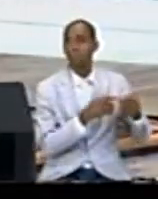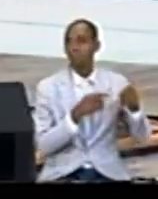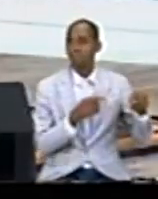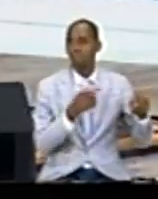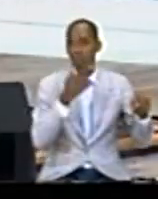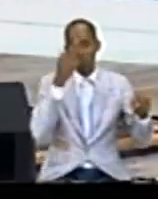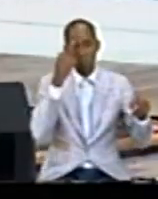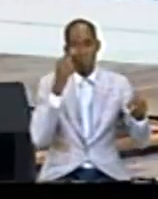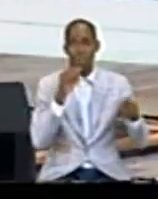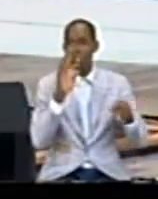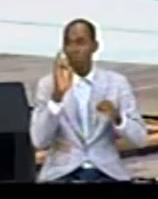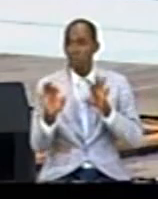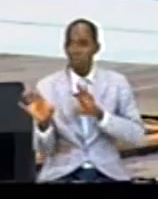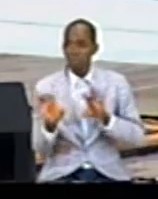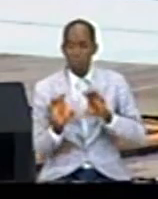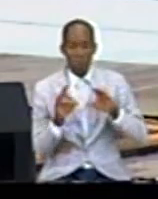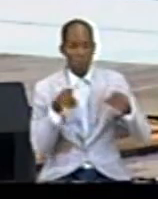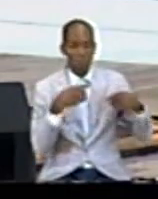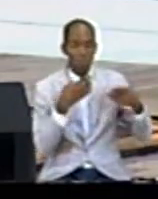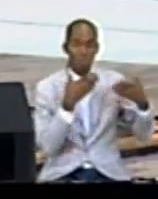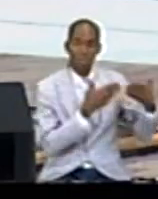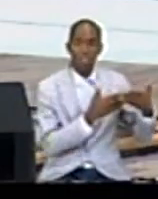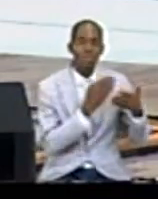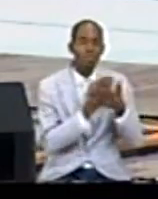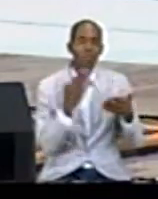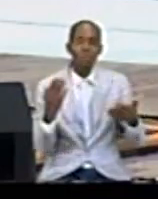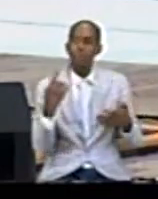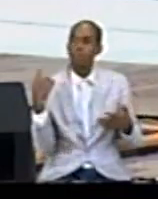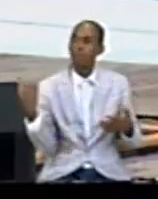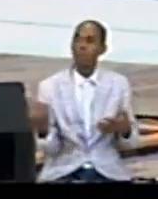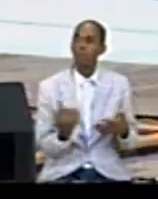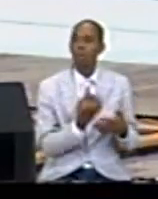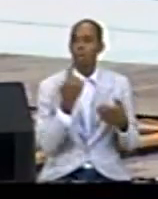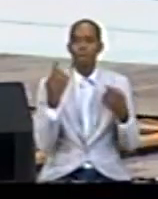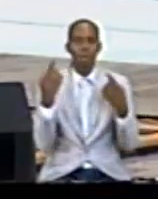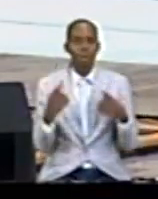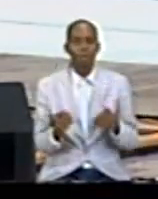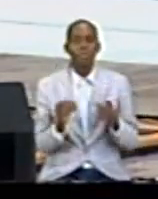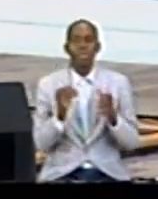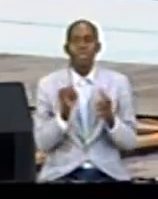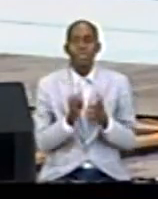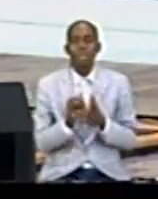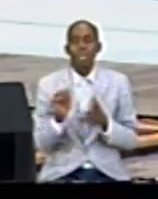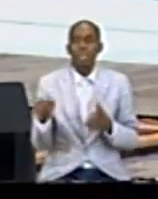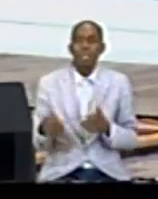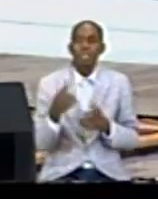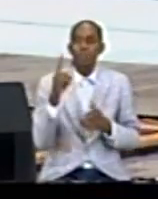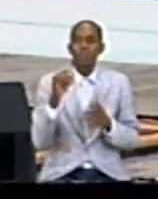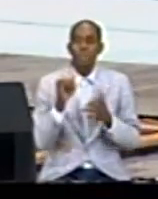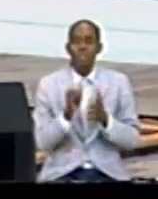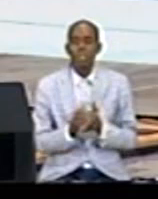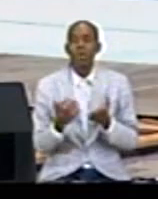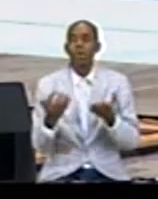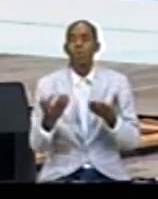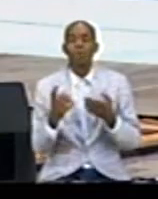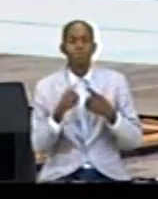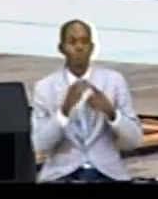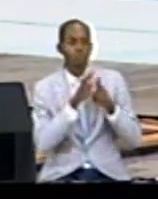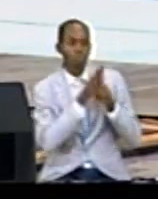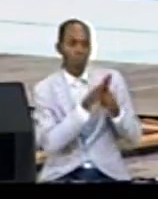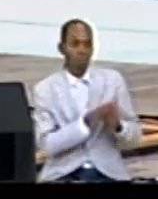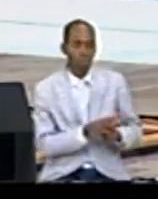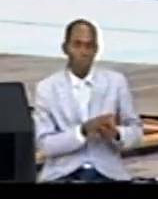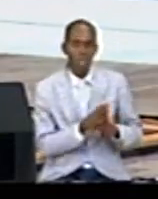always happens. That those who want to oppress him, destroy